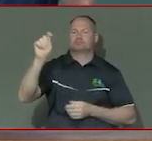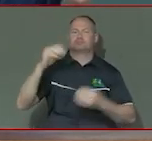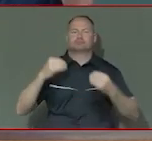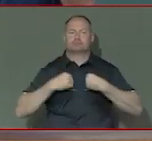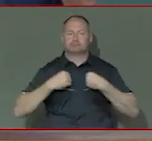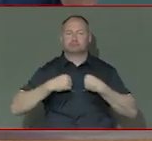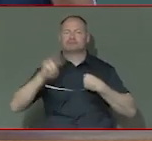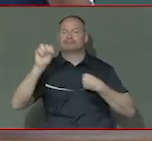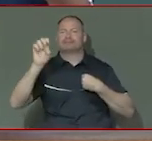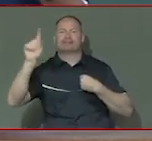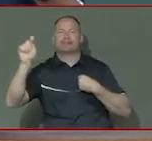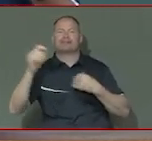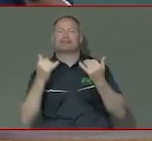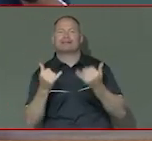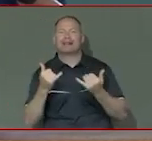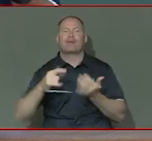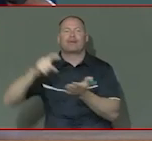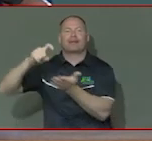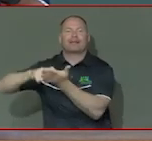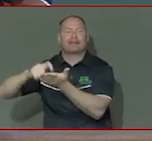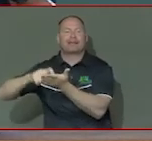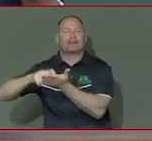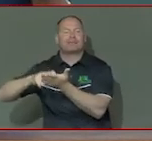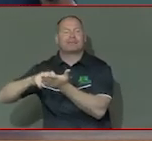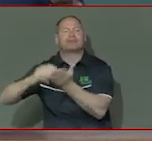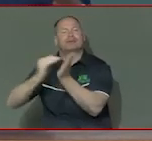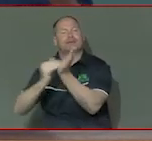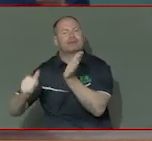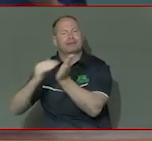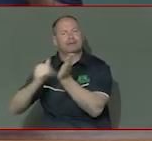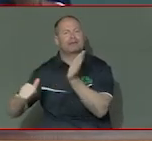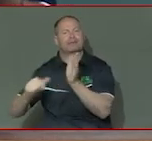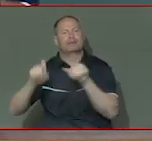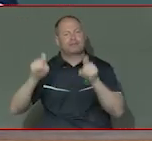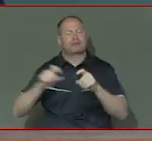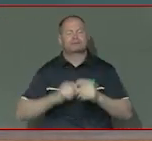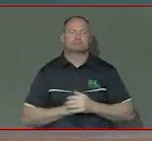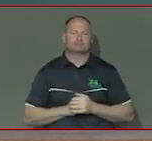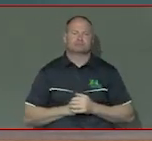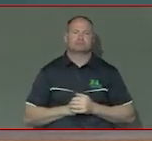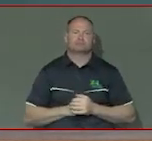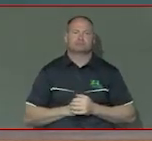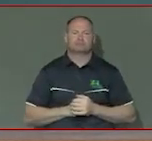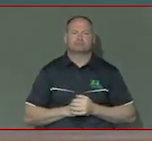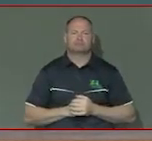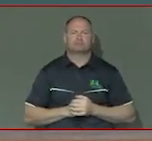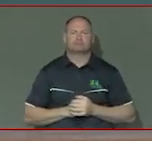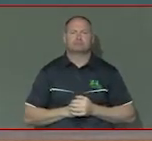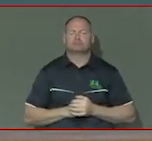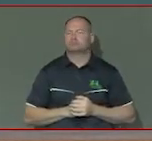assets, is my assets minus liabilities. And assets minus liabilities is what?